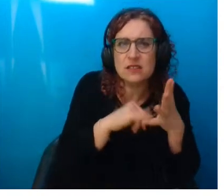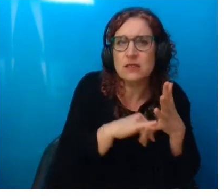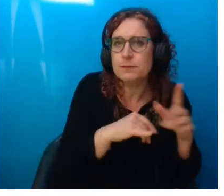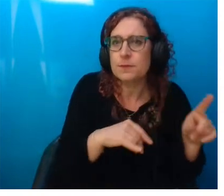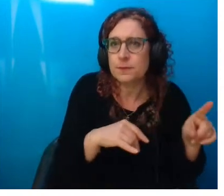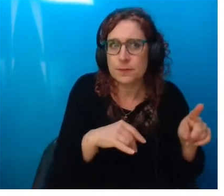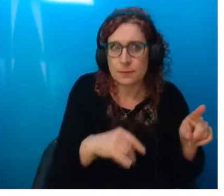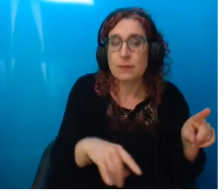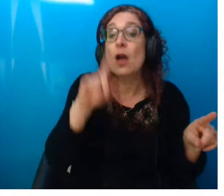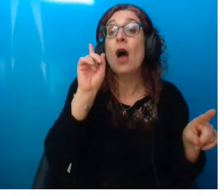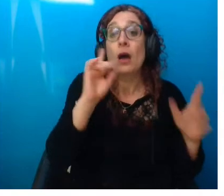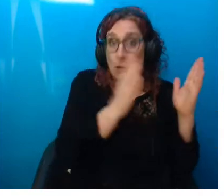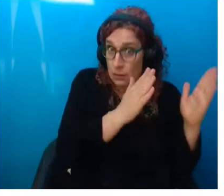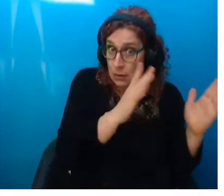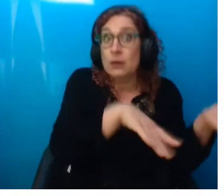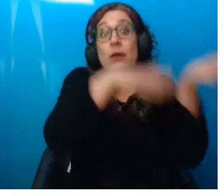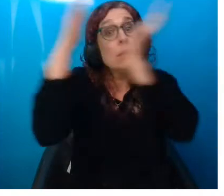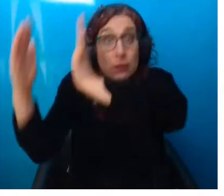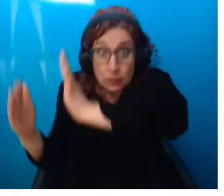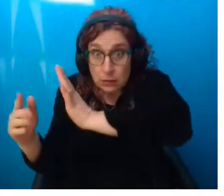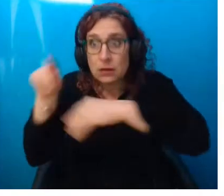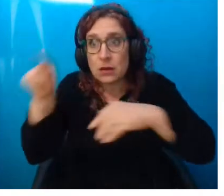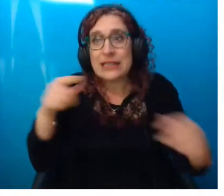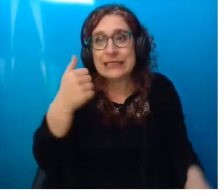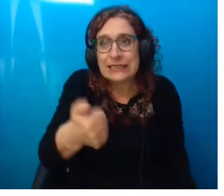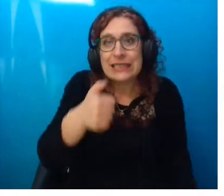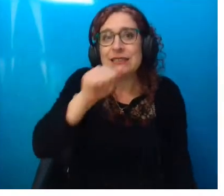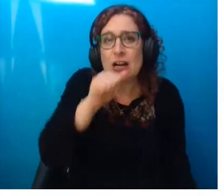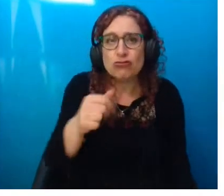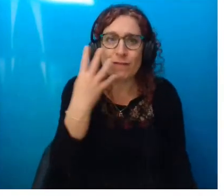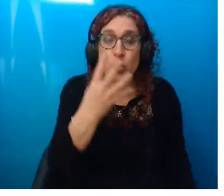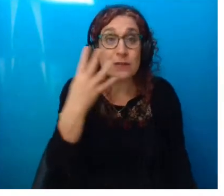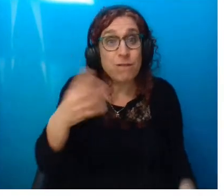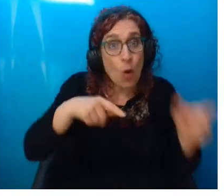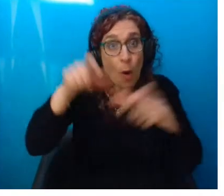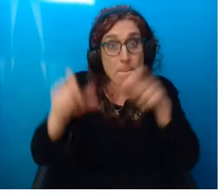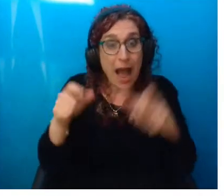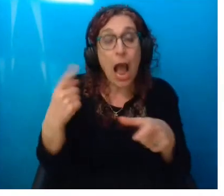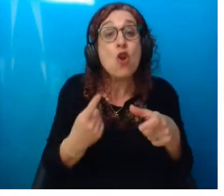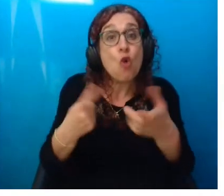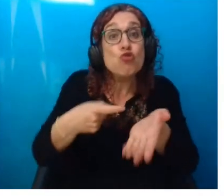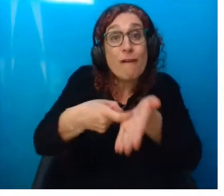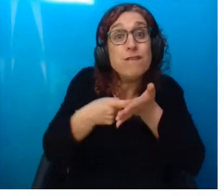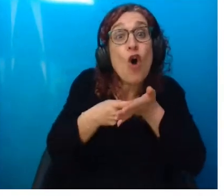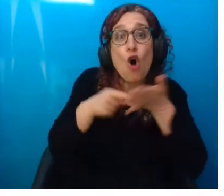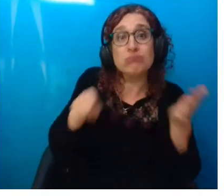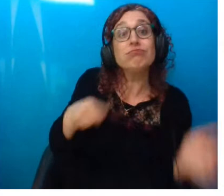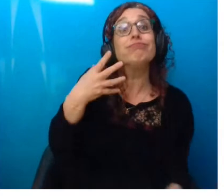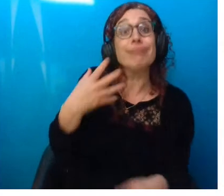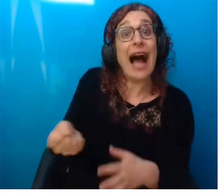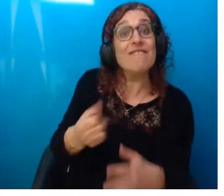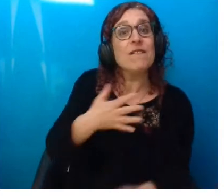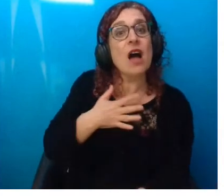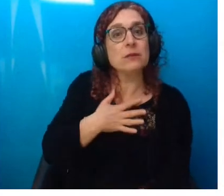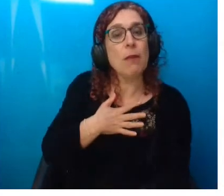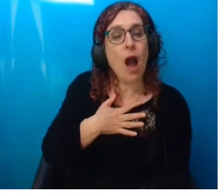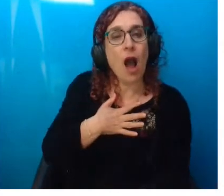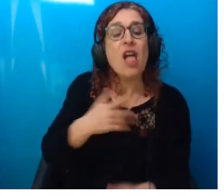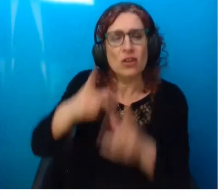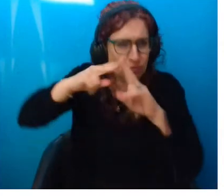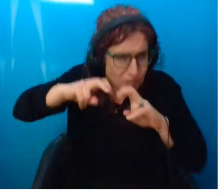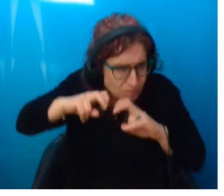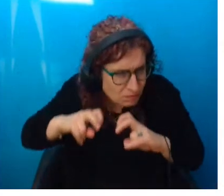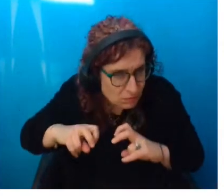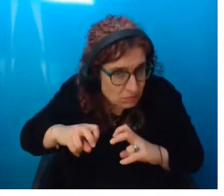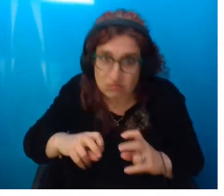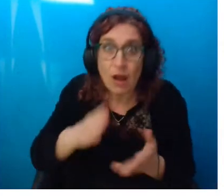diagnostic clinic, of 644 patients referred with asthma, more than half didn't have asthma,